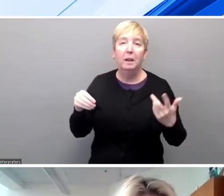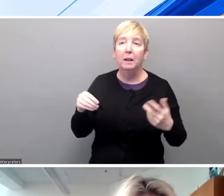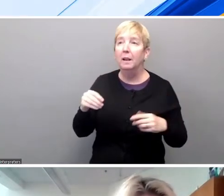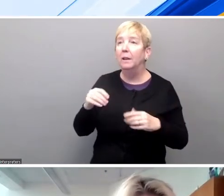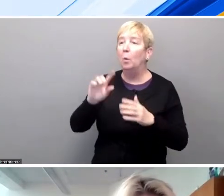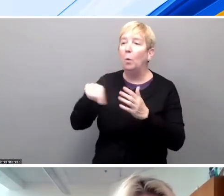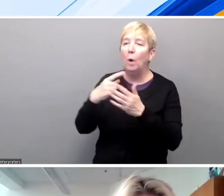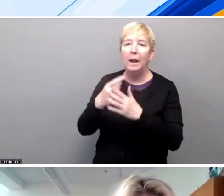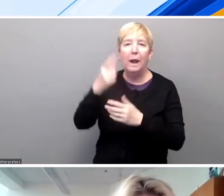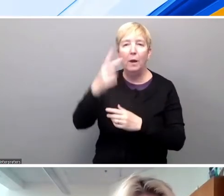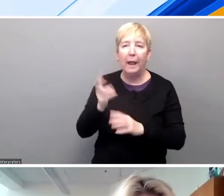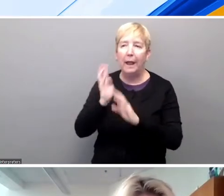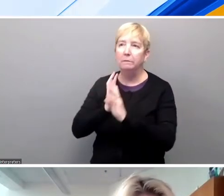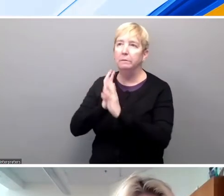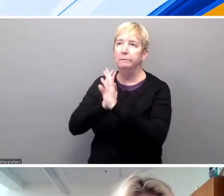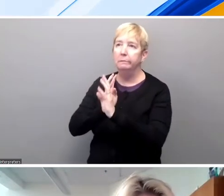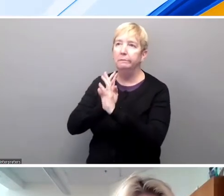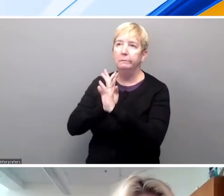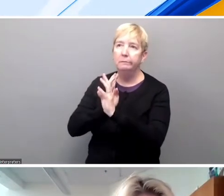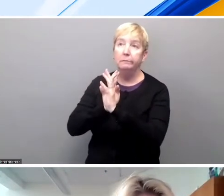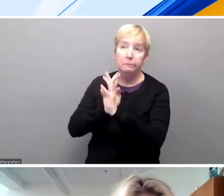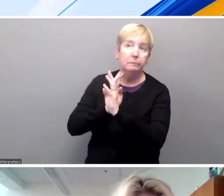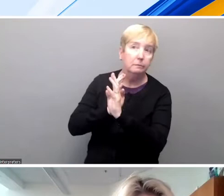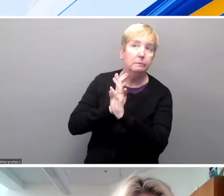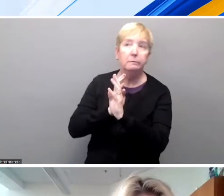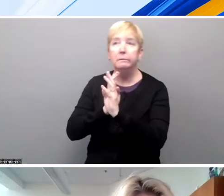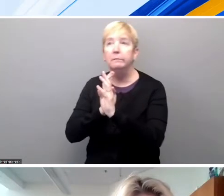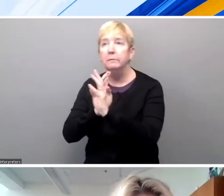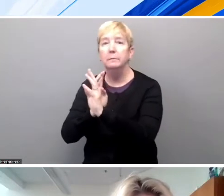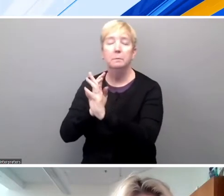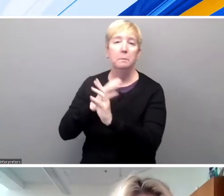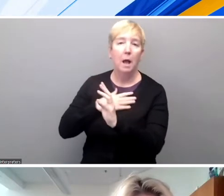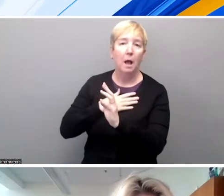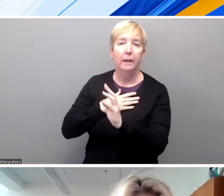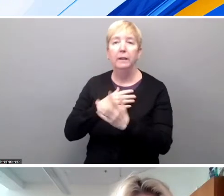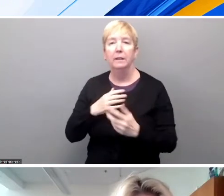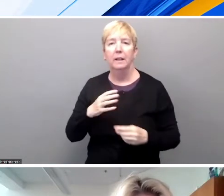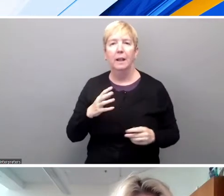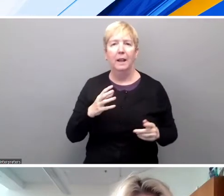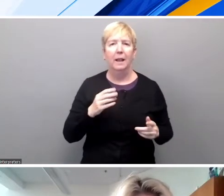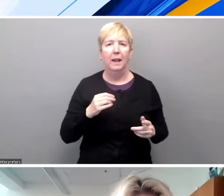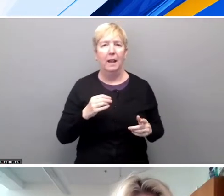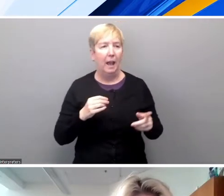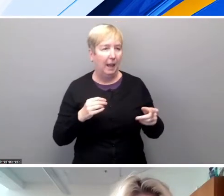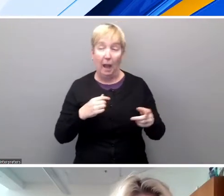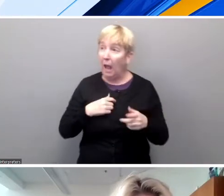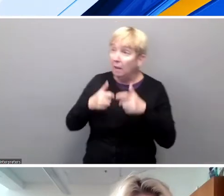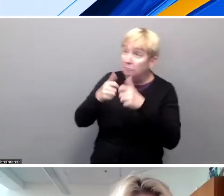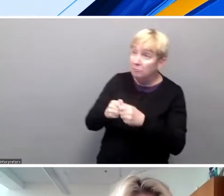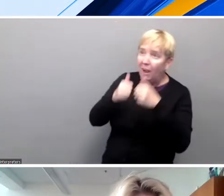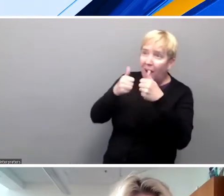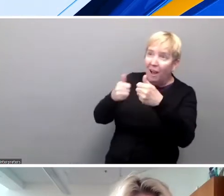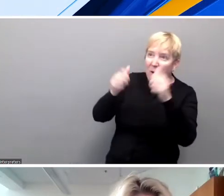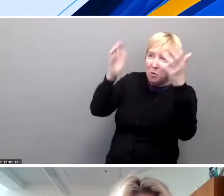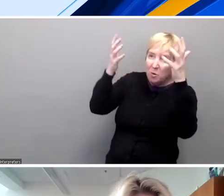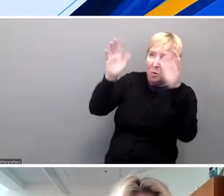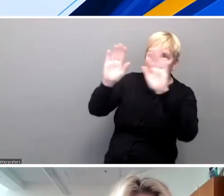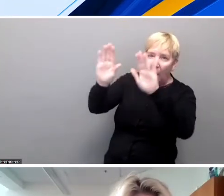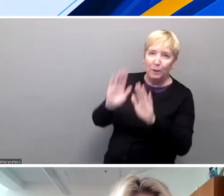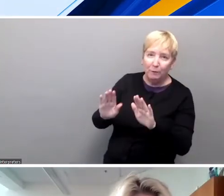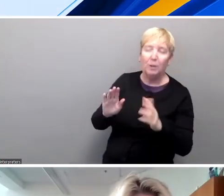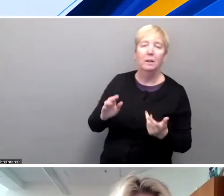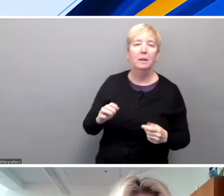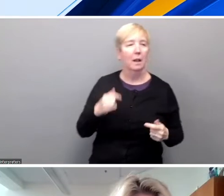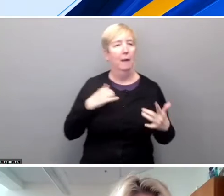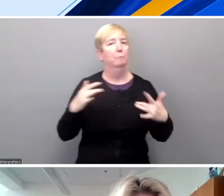a half long. And I write back and say, this is just such great news. I'm really glad so many people are wanting to